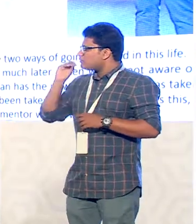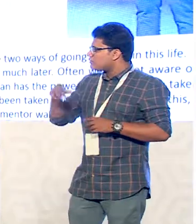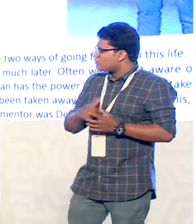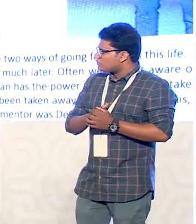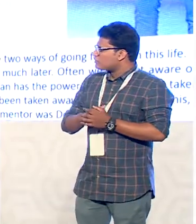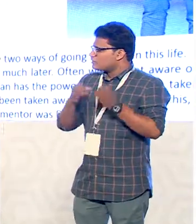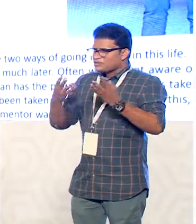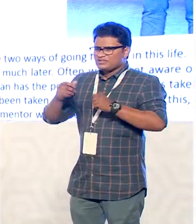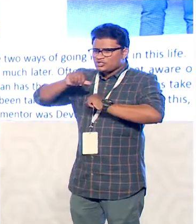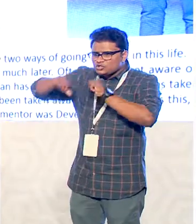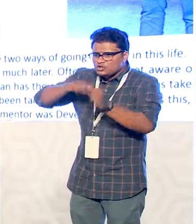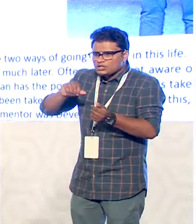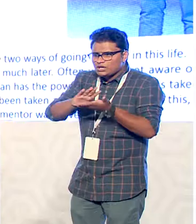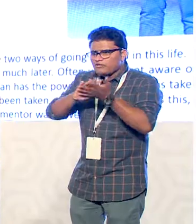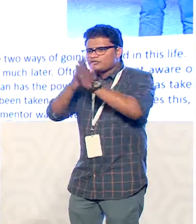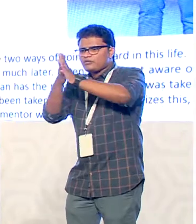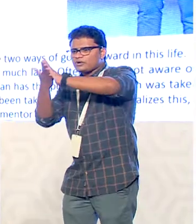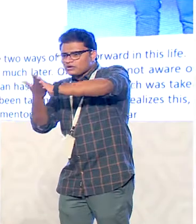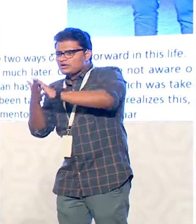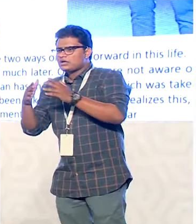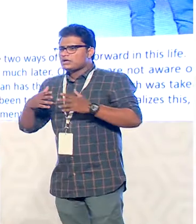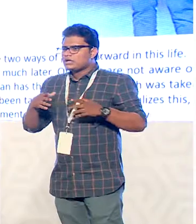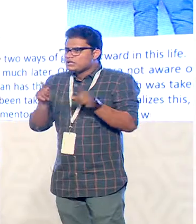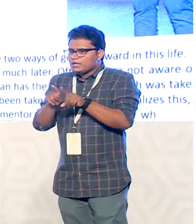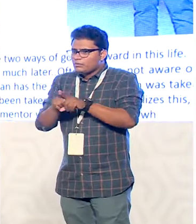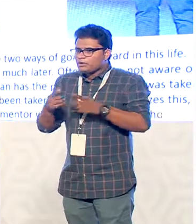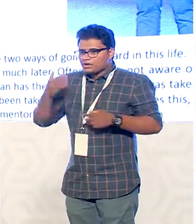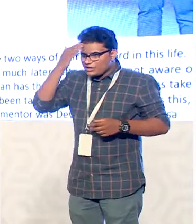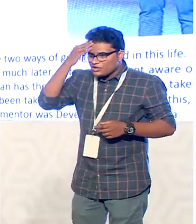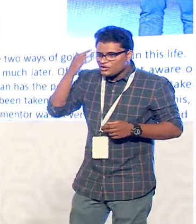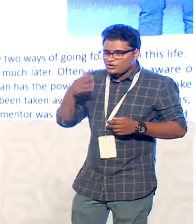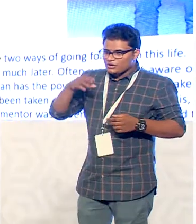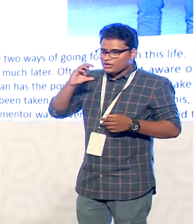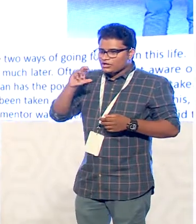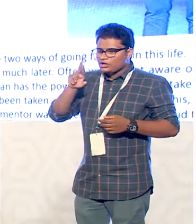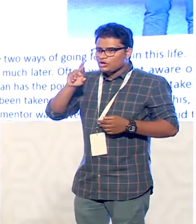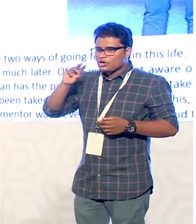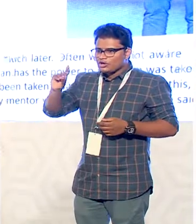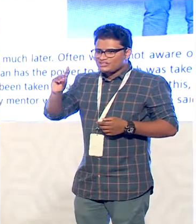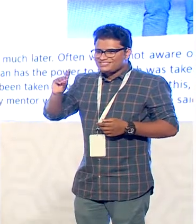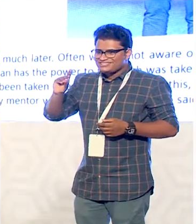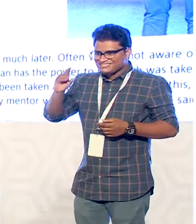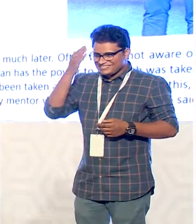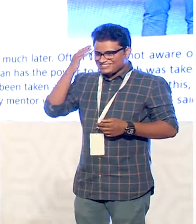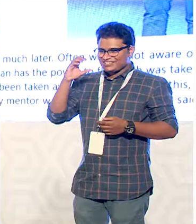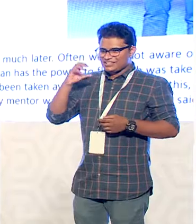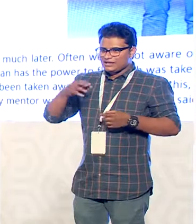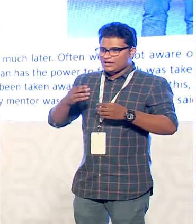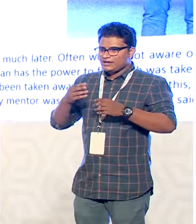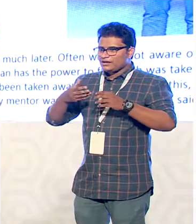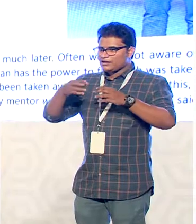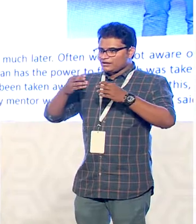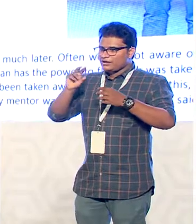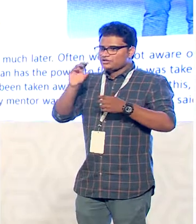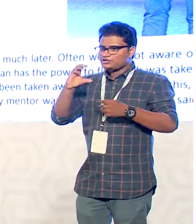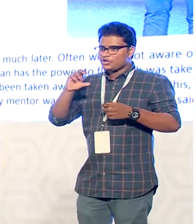of social transformation is like making dahi. In English, you call it yogurt. So first of all,